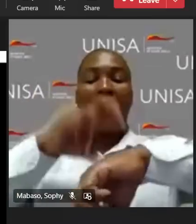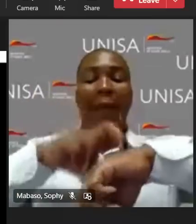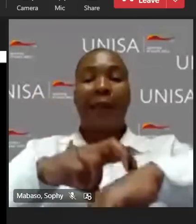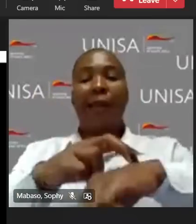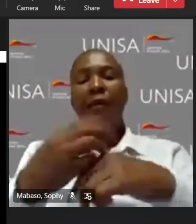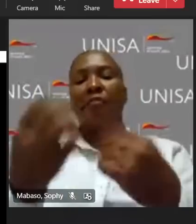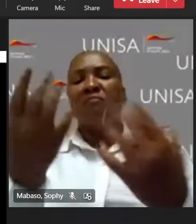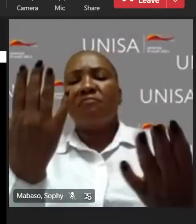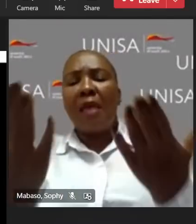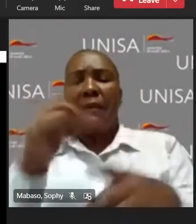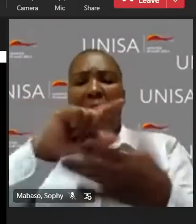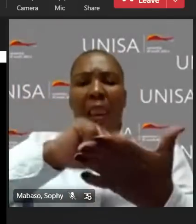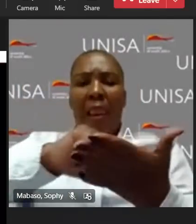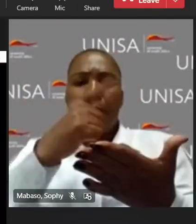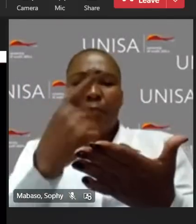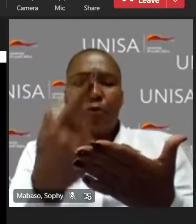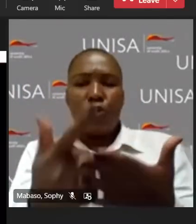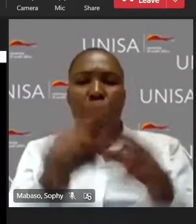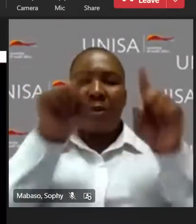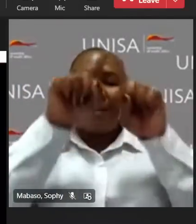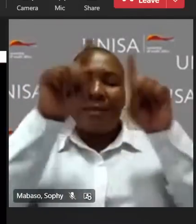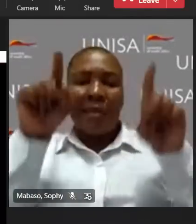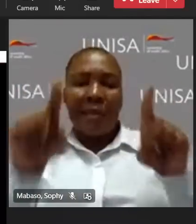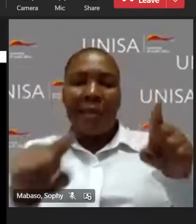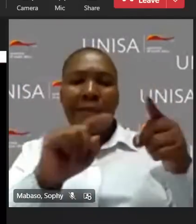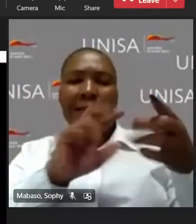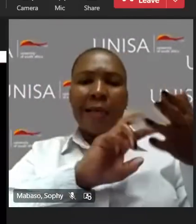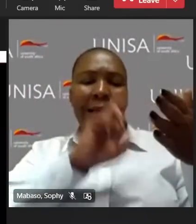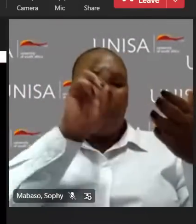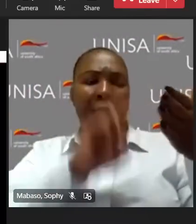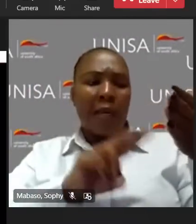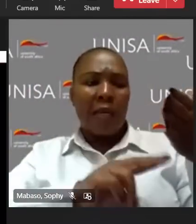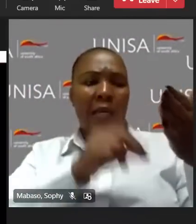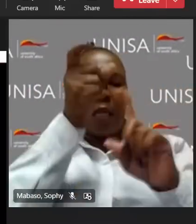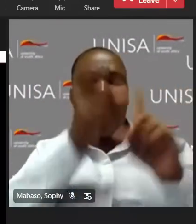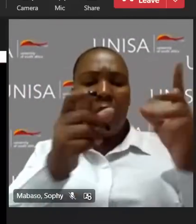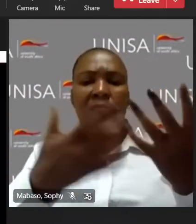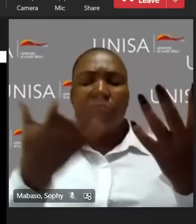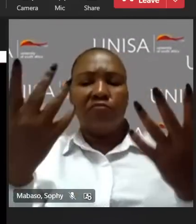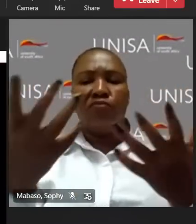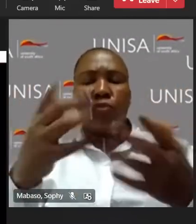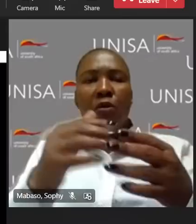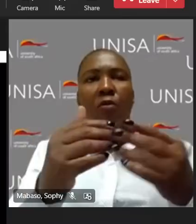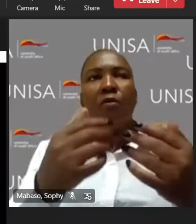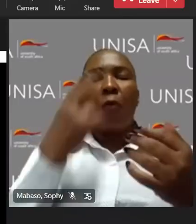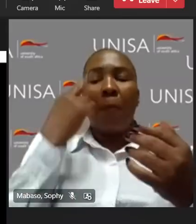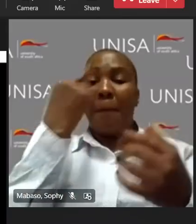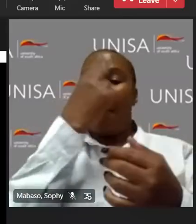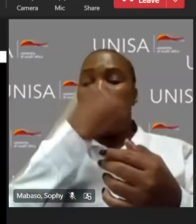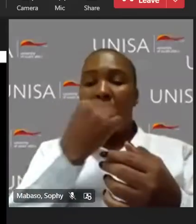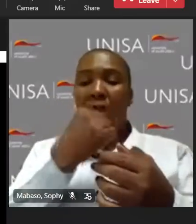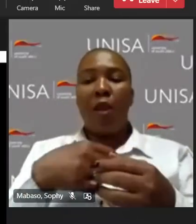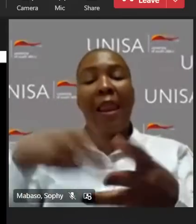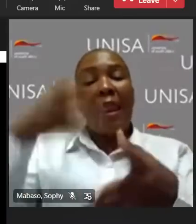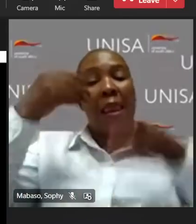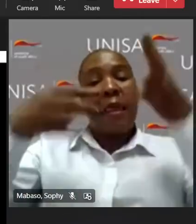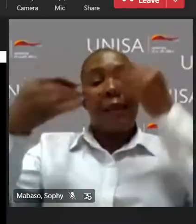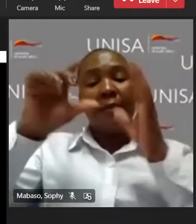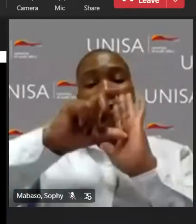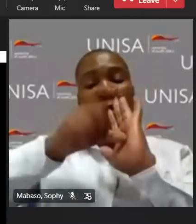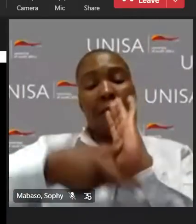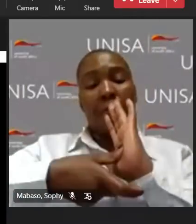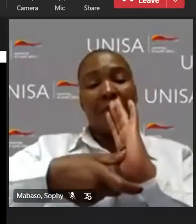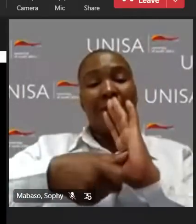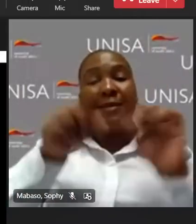be a laptop with a screen reader for students who are blind or students with learning disabilities. The screen